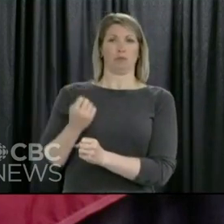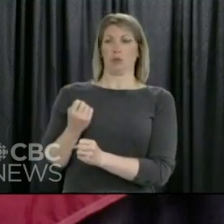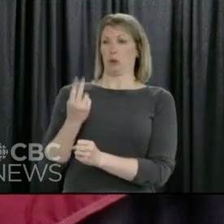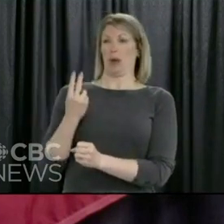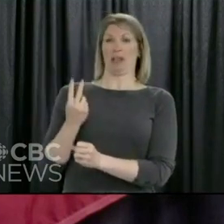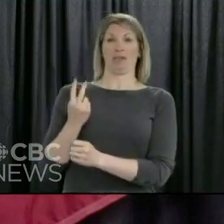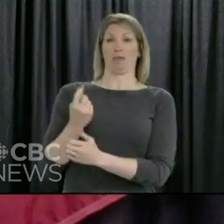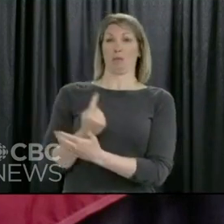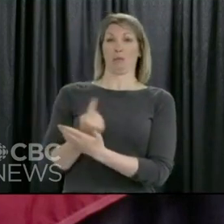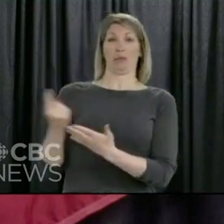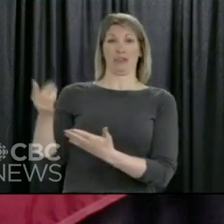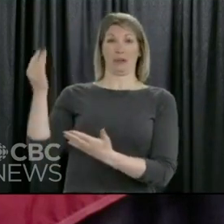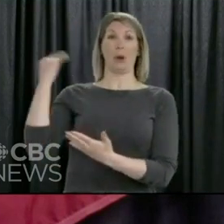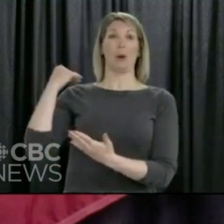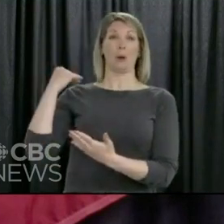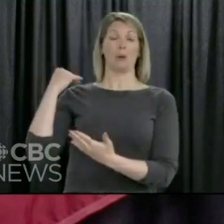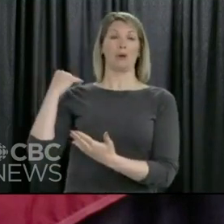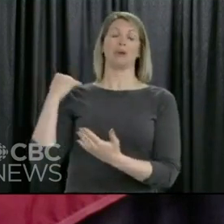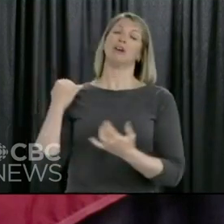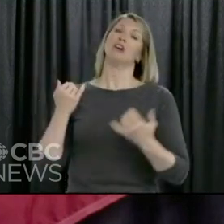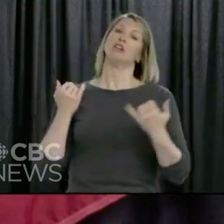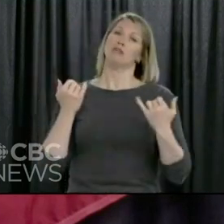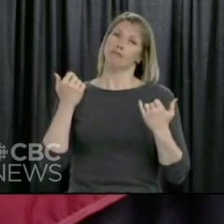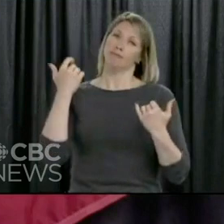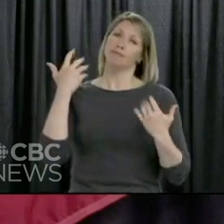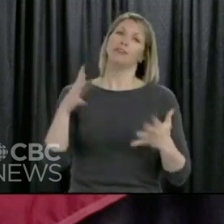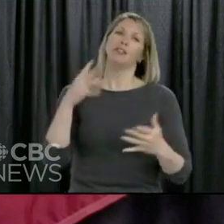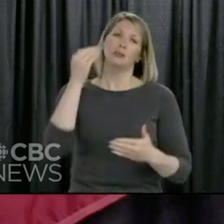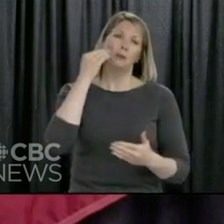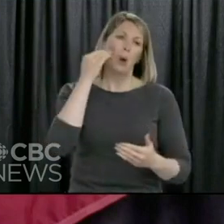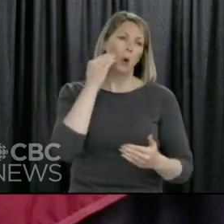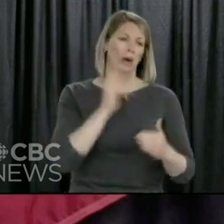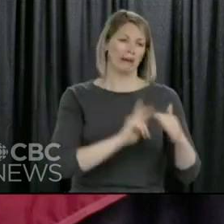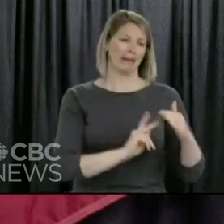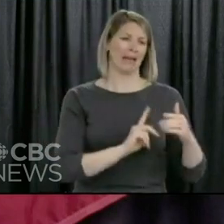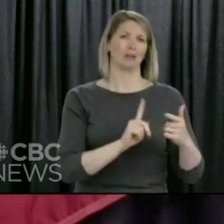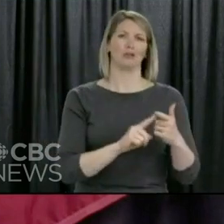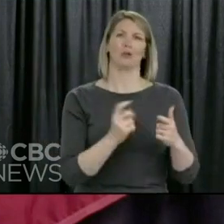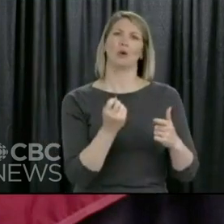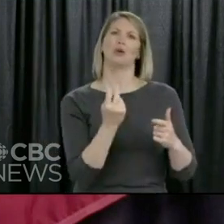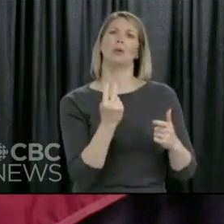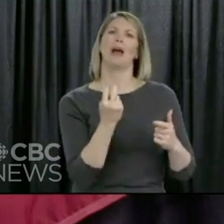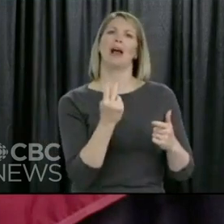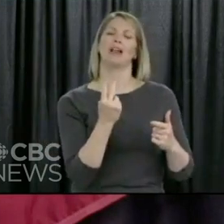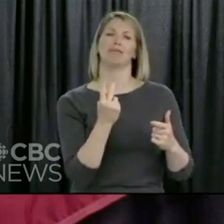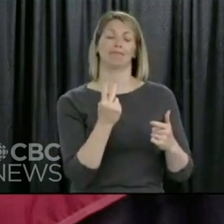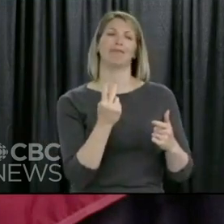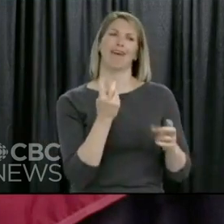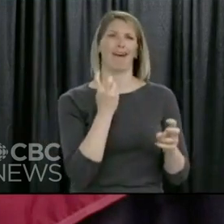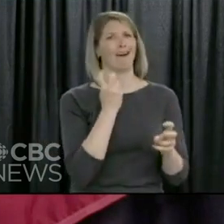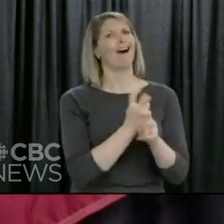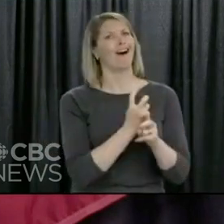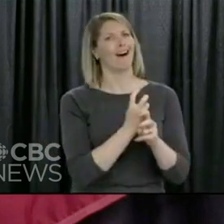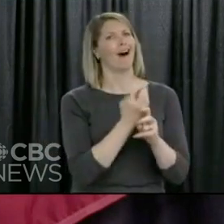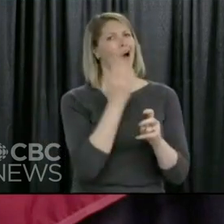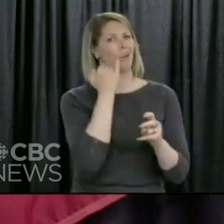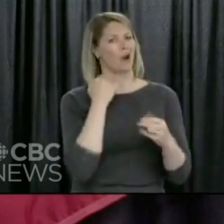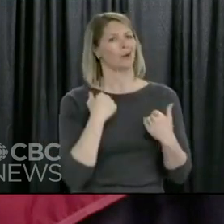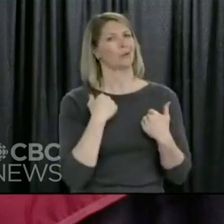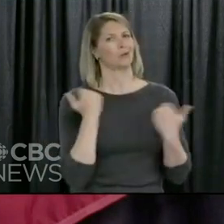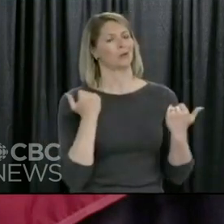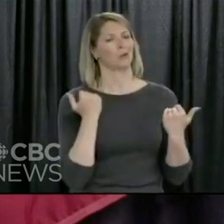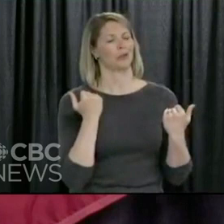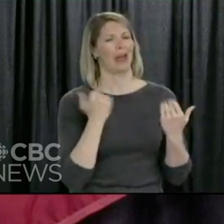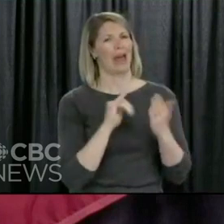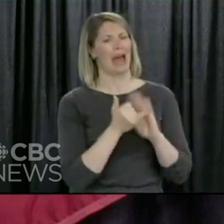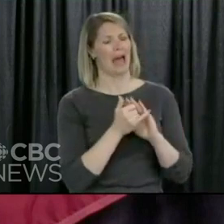with a K-12 system, much more difficult when you look at trying to provide education remotely with younger classes. I want to say